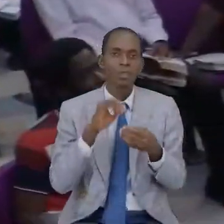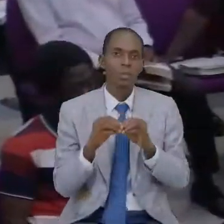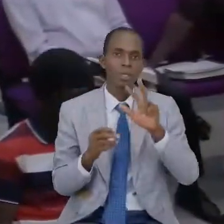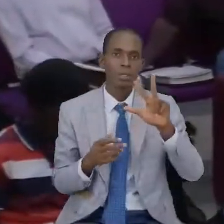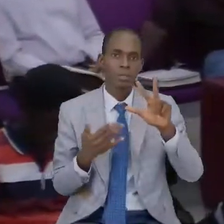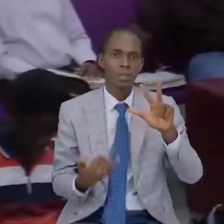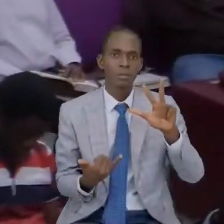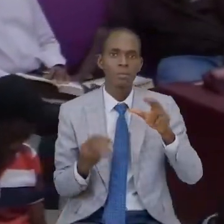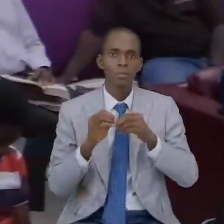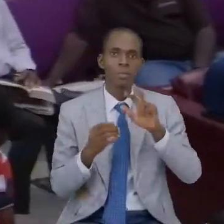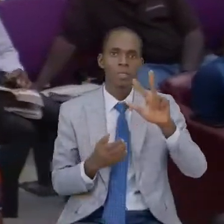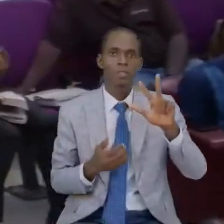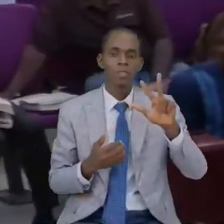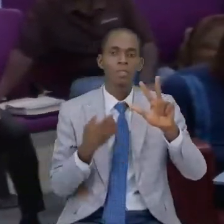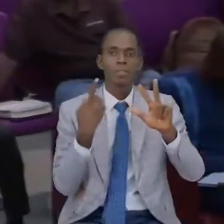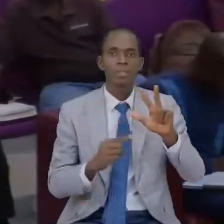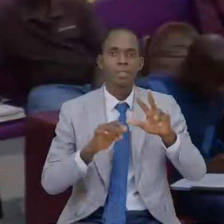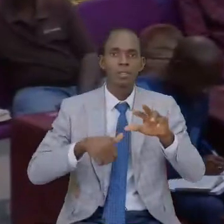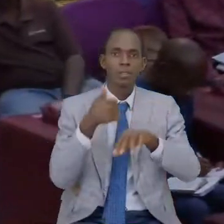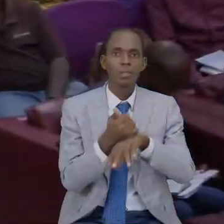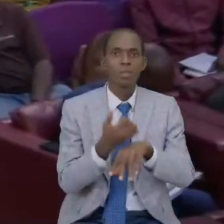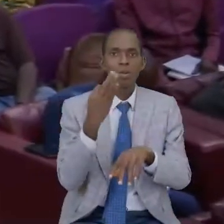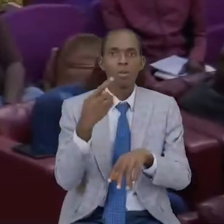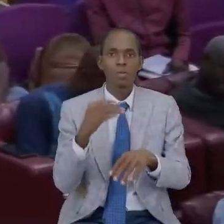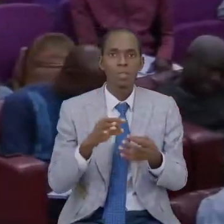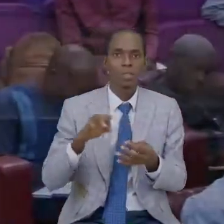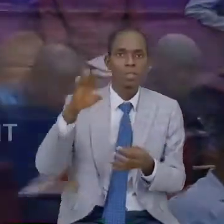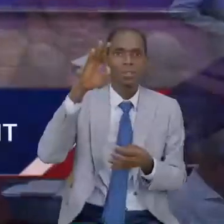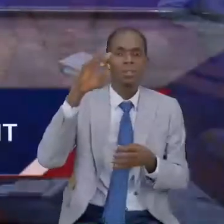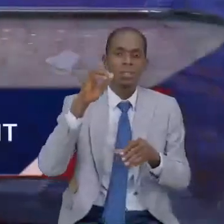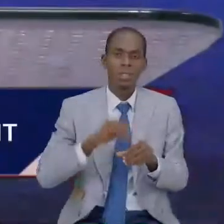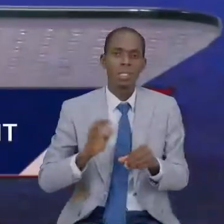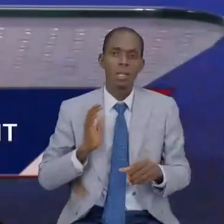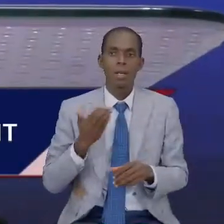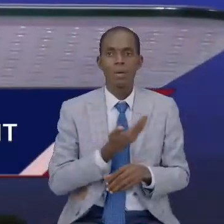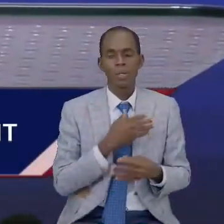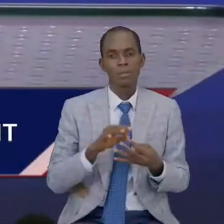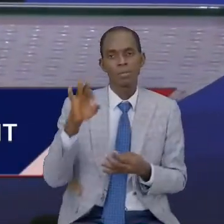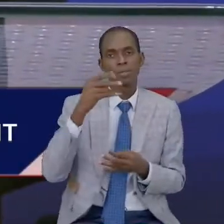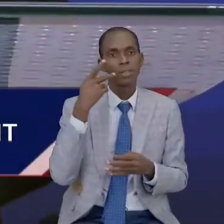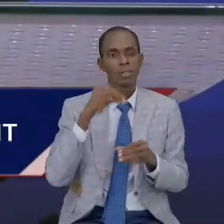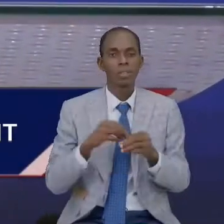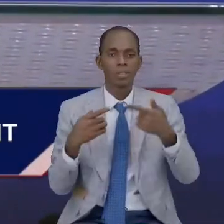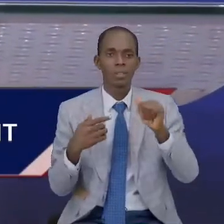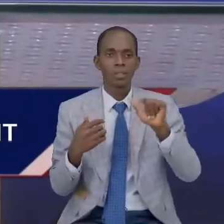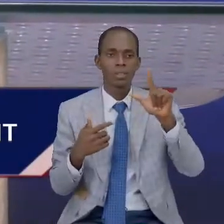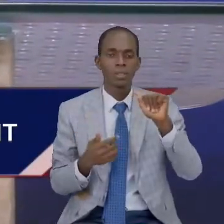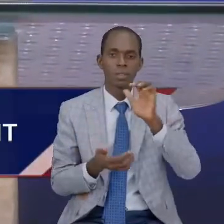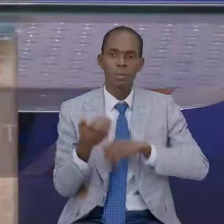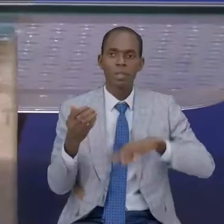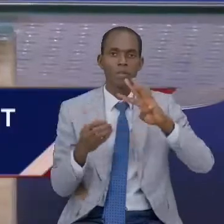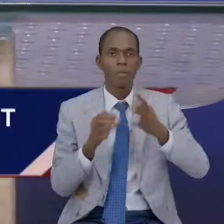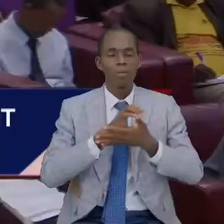Look at number three here. Number three, the confirmation of the Spirit in our spirit. Galatians chapter